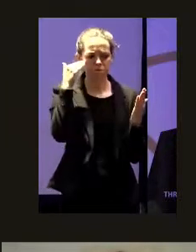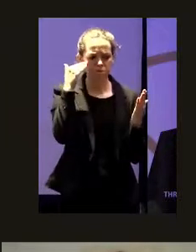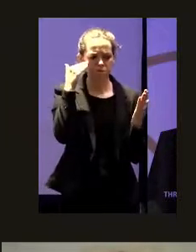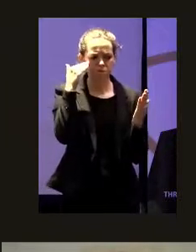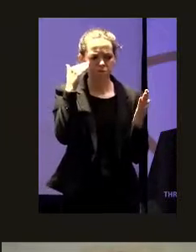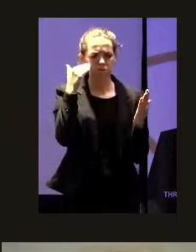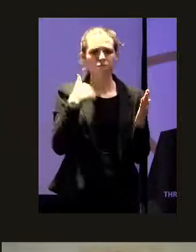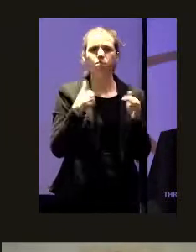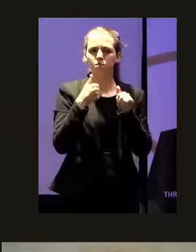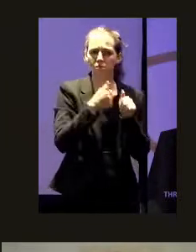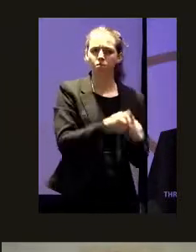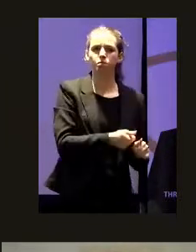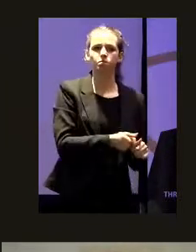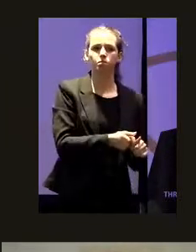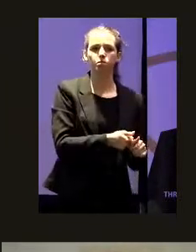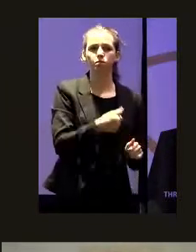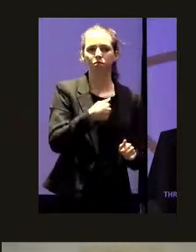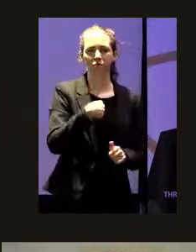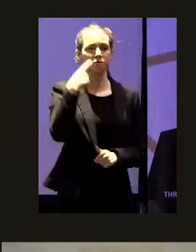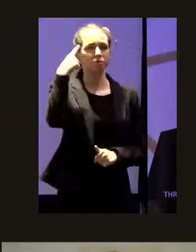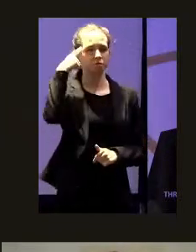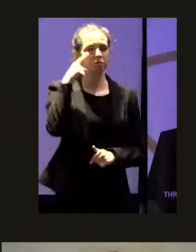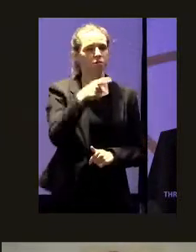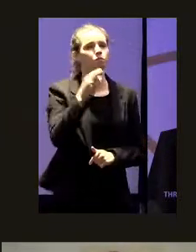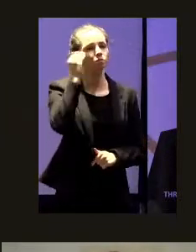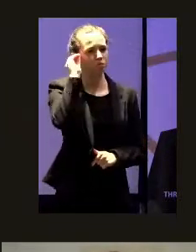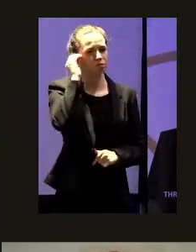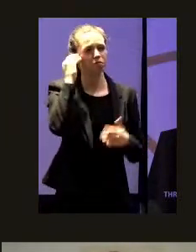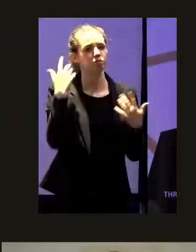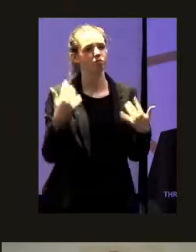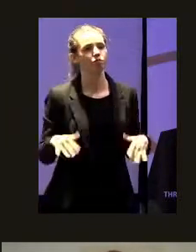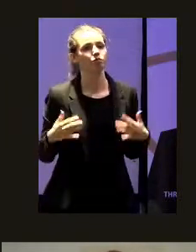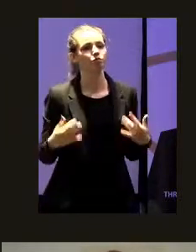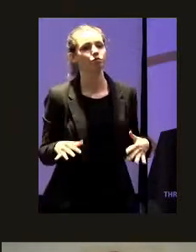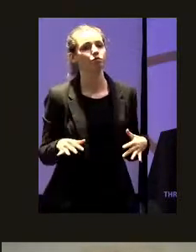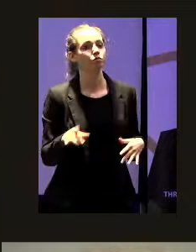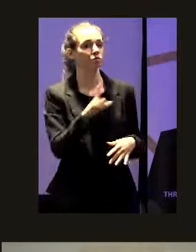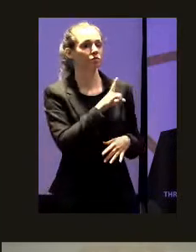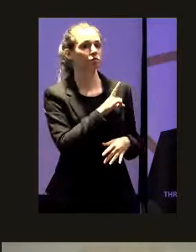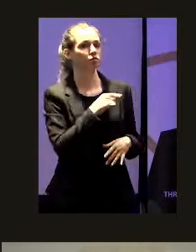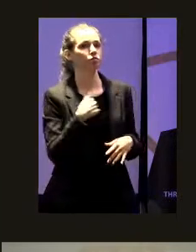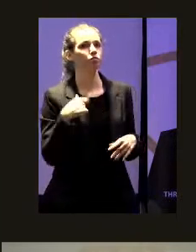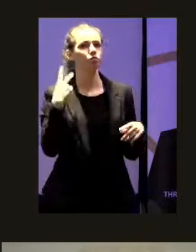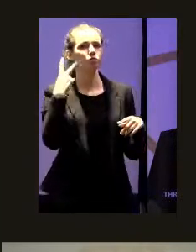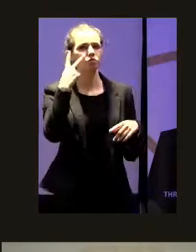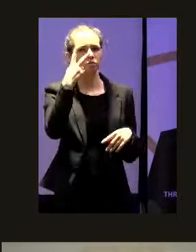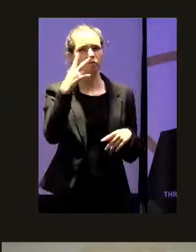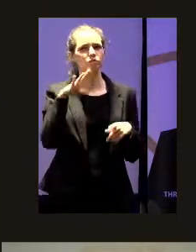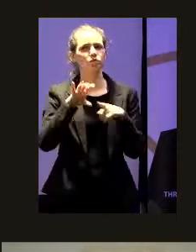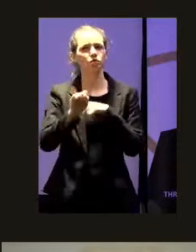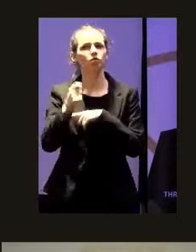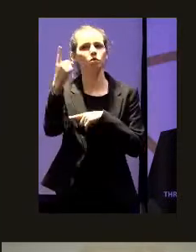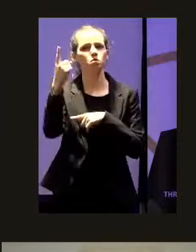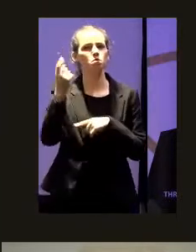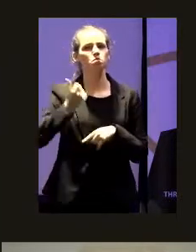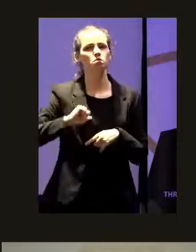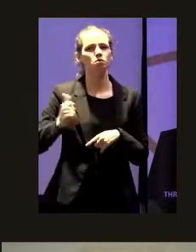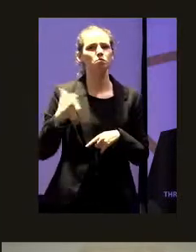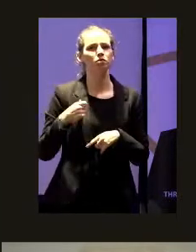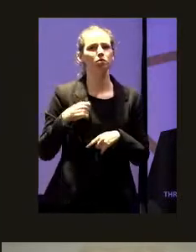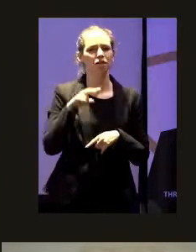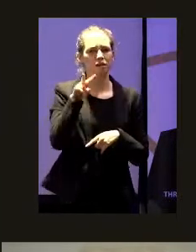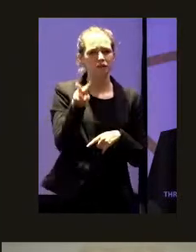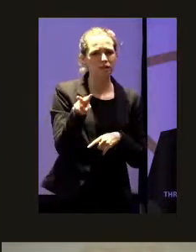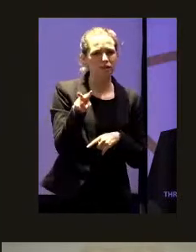find it interesting because I think I've only seen it in one municipality where in their own